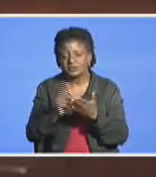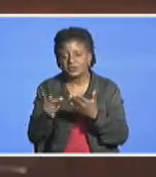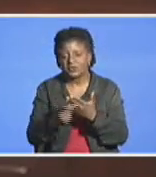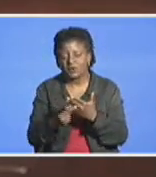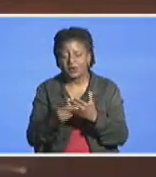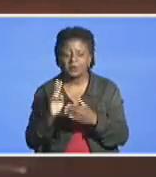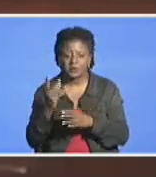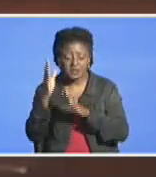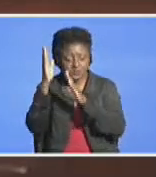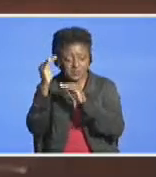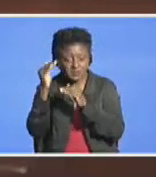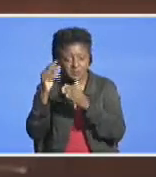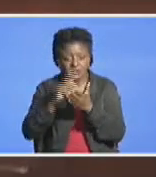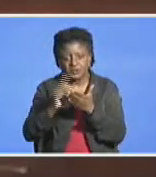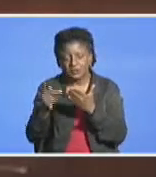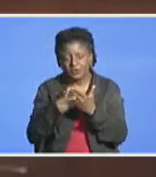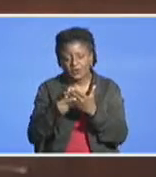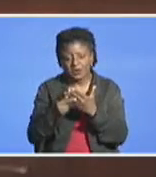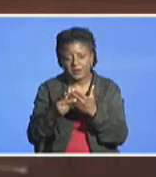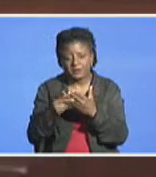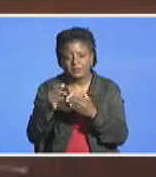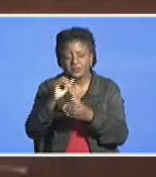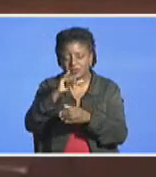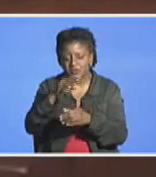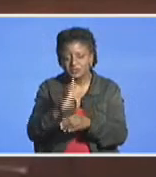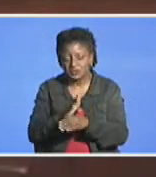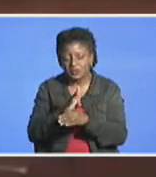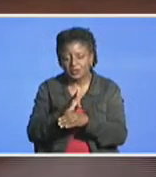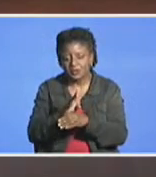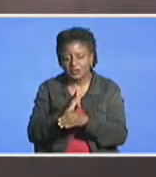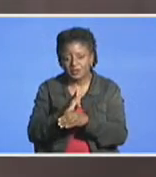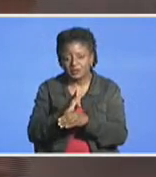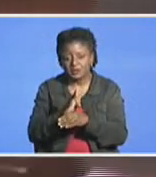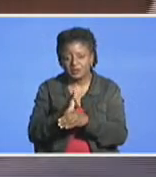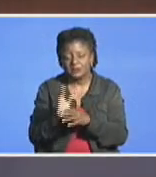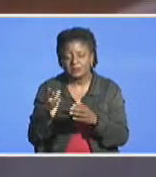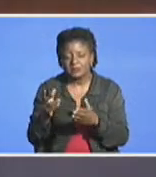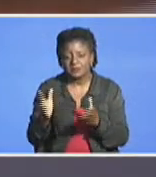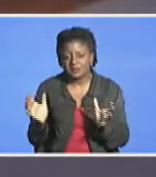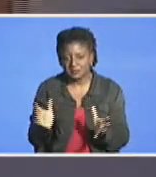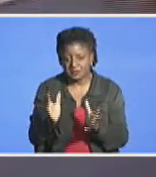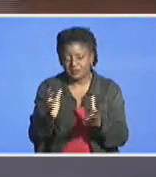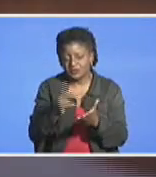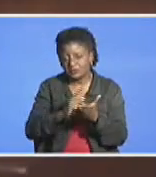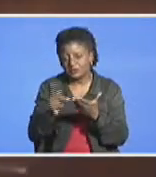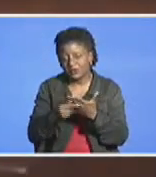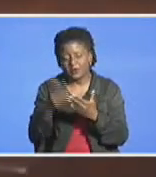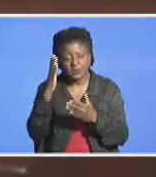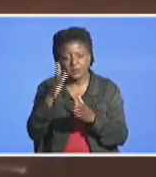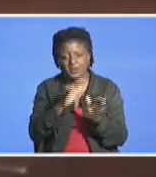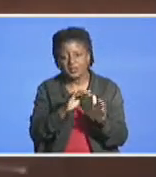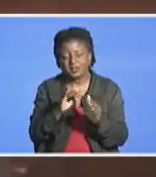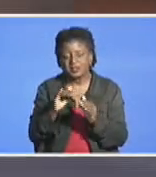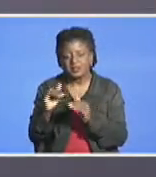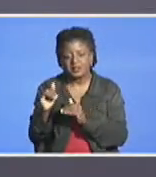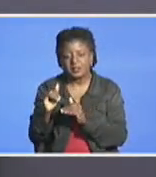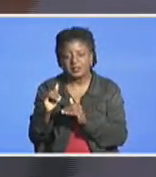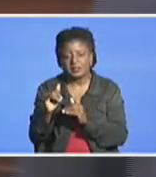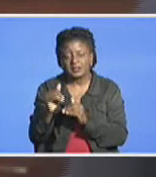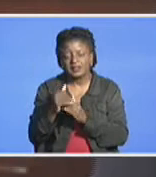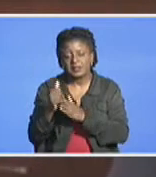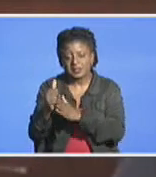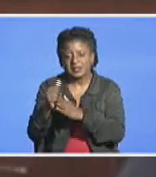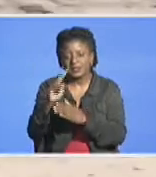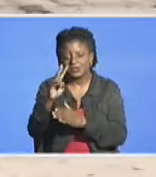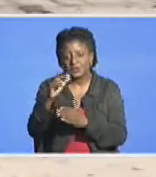just spoken about, that is the employment incentive program, will lead to 2,500 jobs being created in